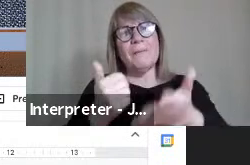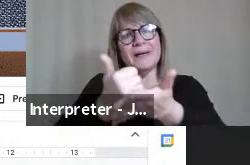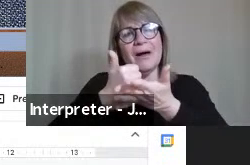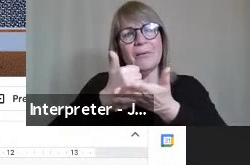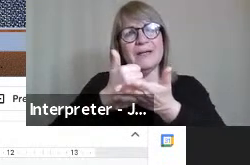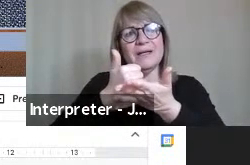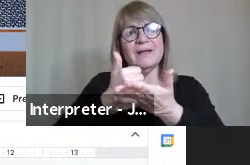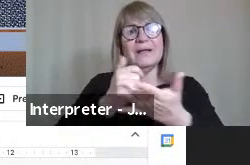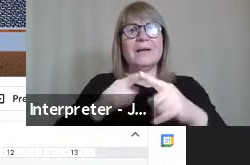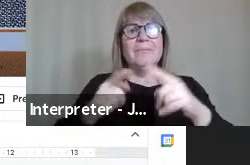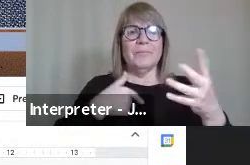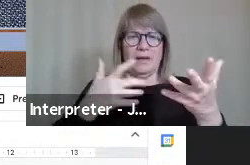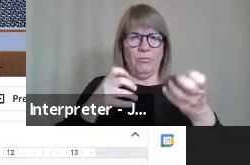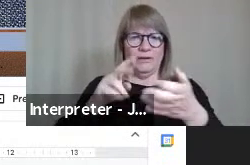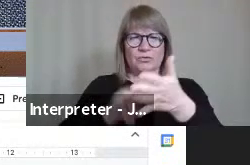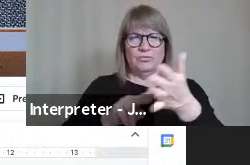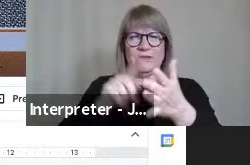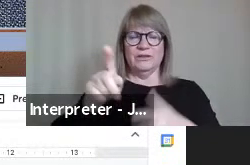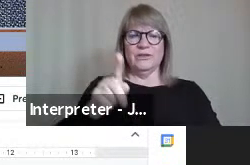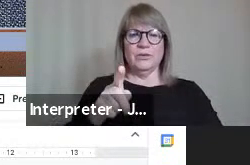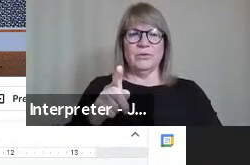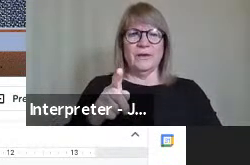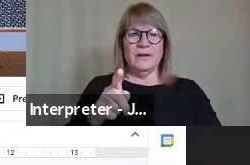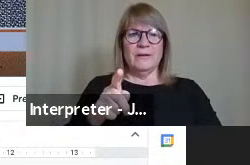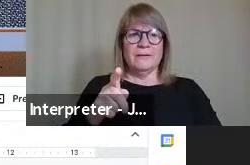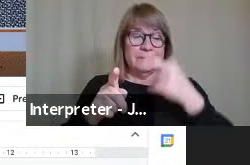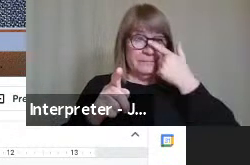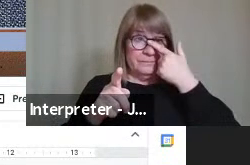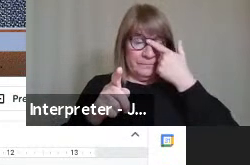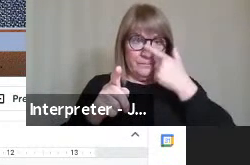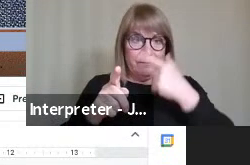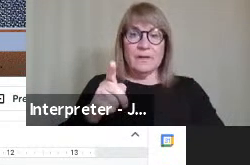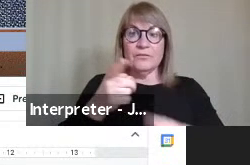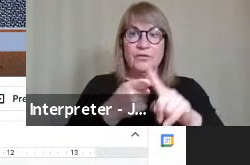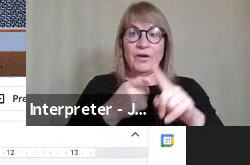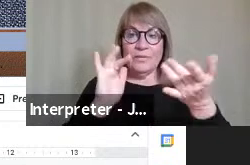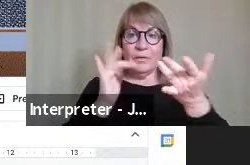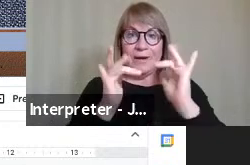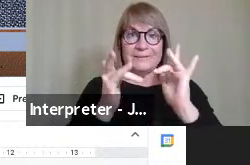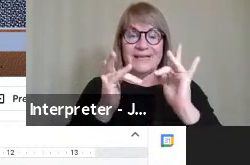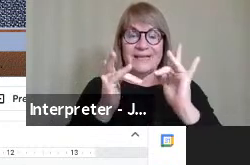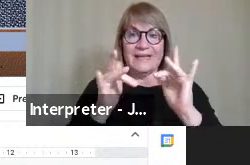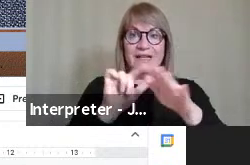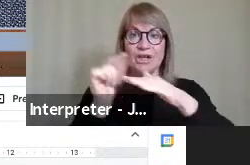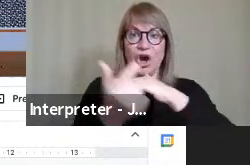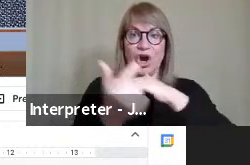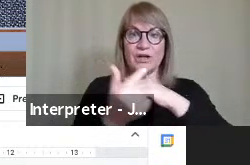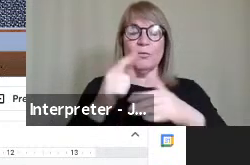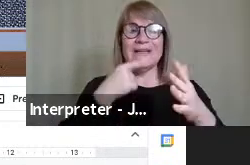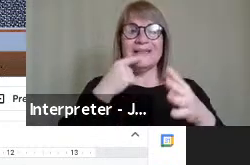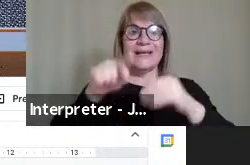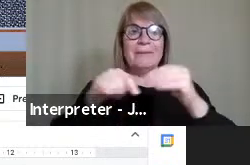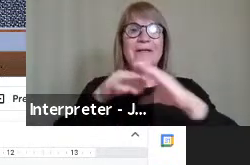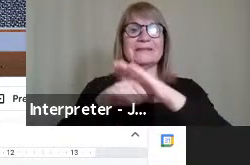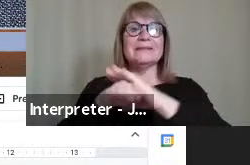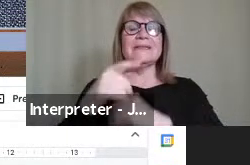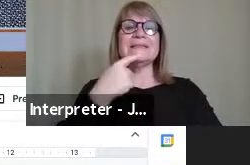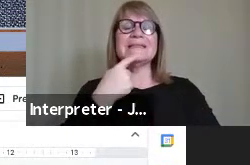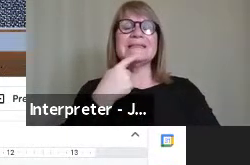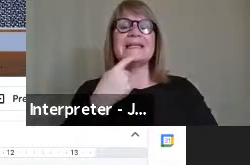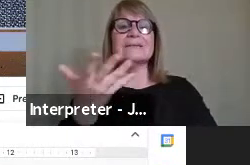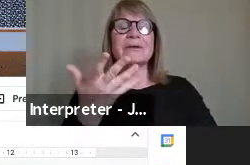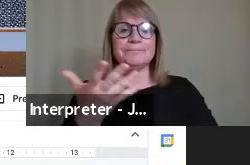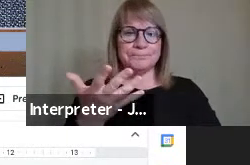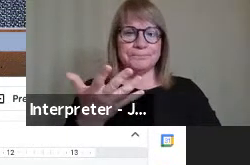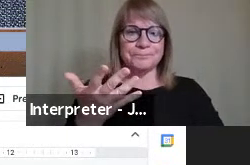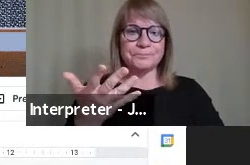want to read to y'all really quick a snippet from the garden websites uh what they say about accessibility it says the